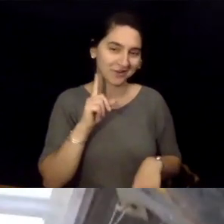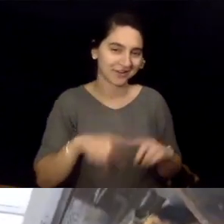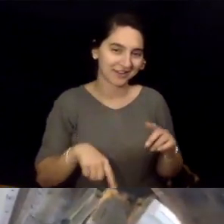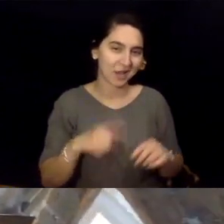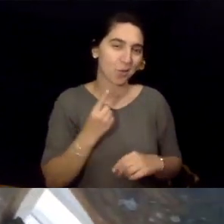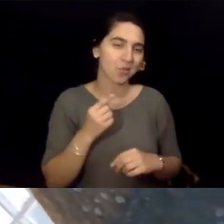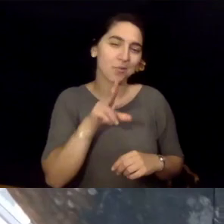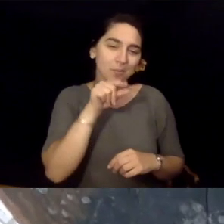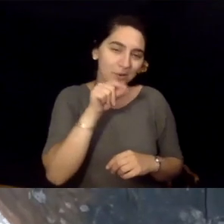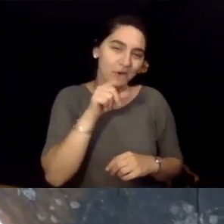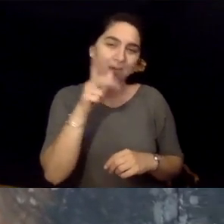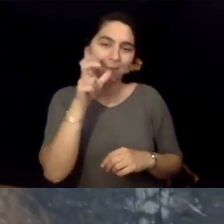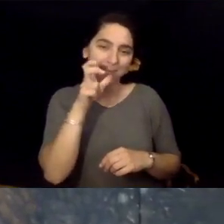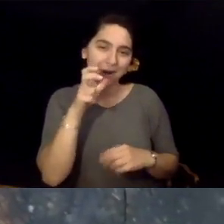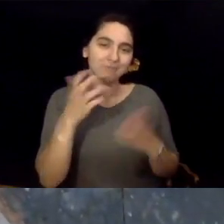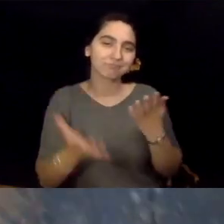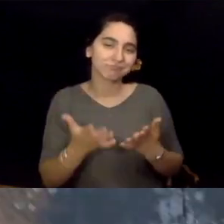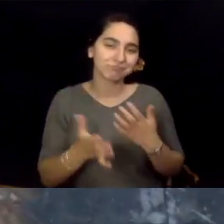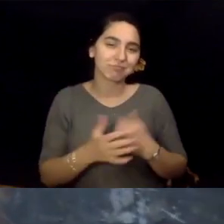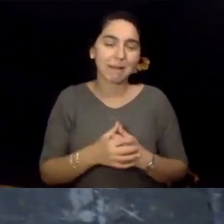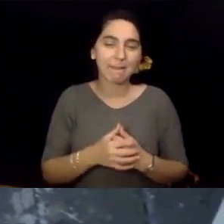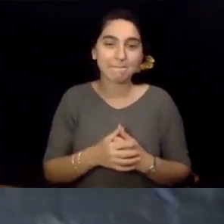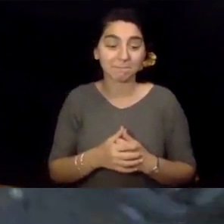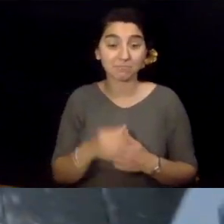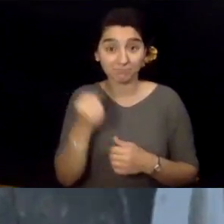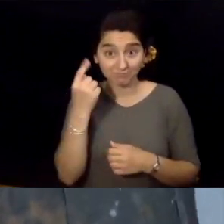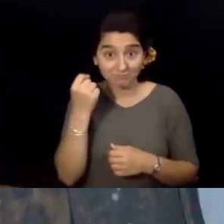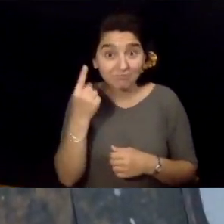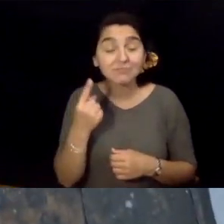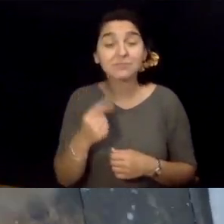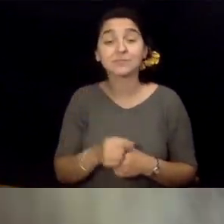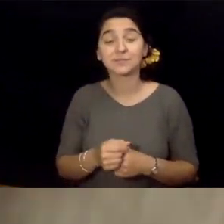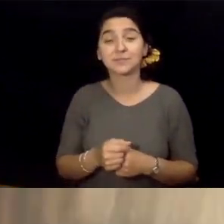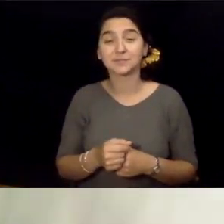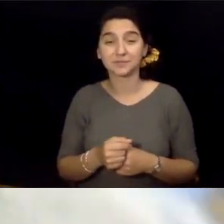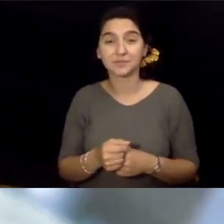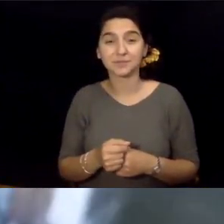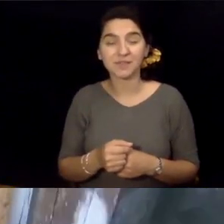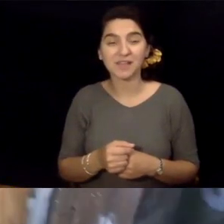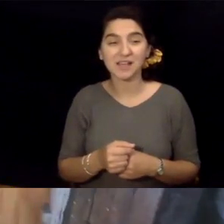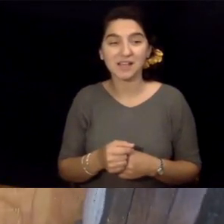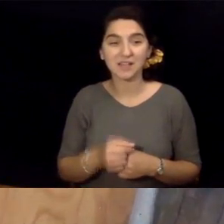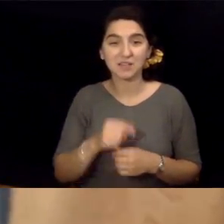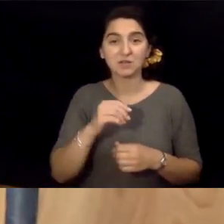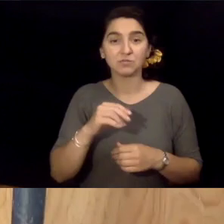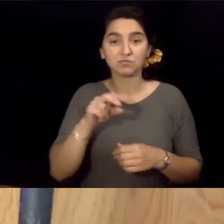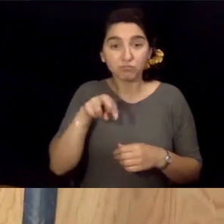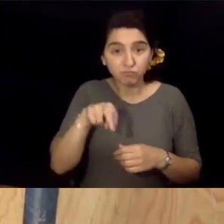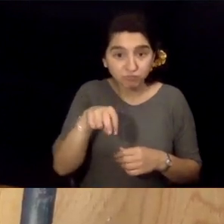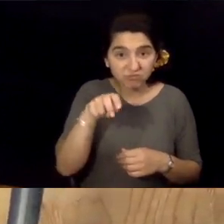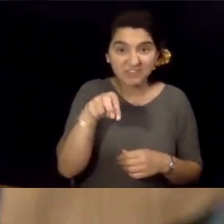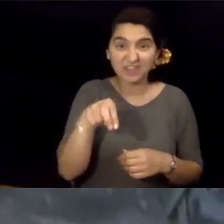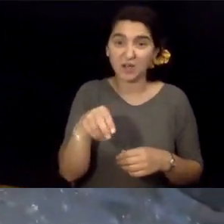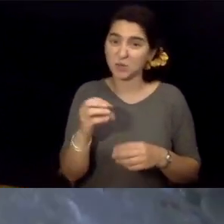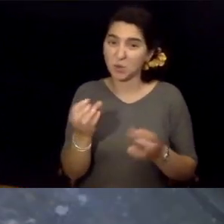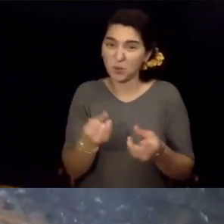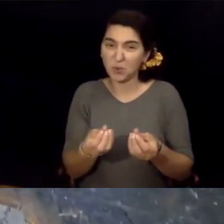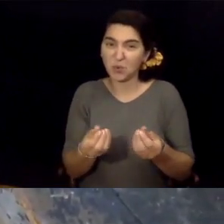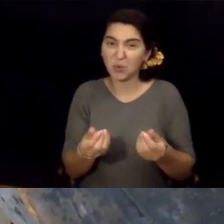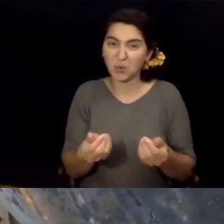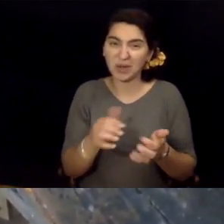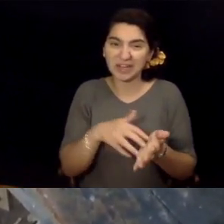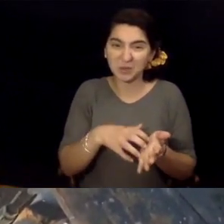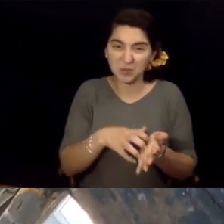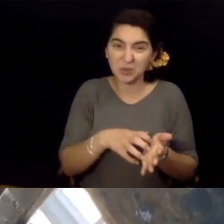bird or an insect. Again, these steps are quite thin because this building was constructed in